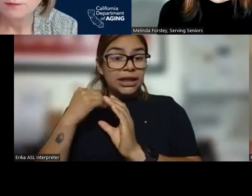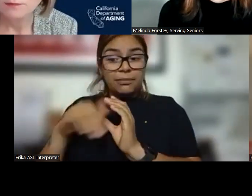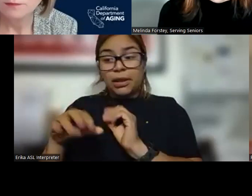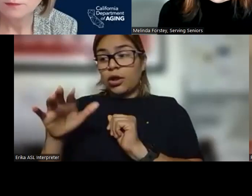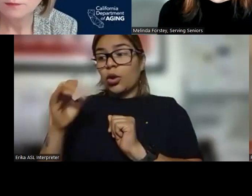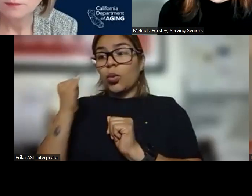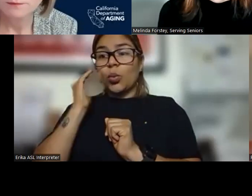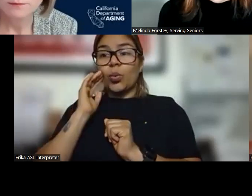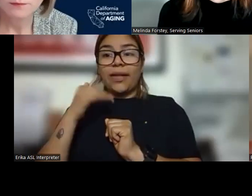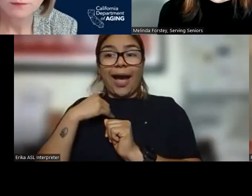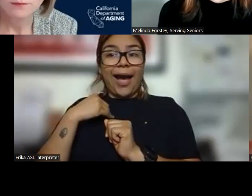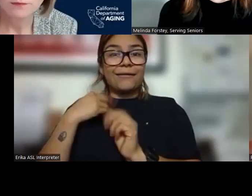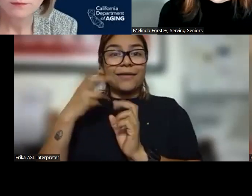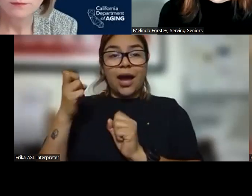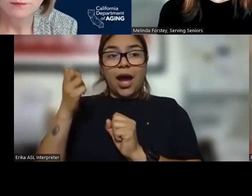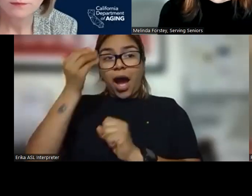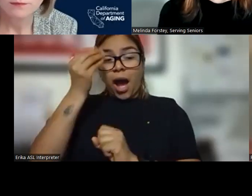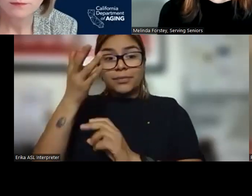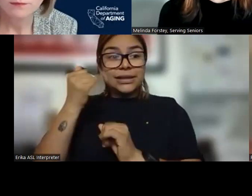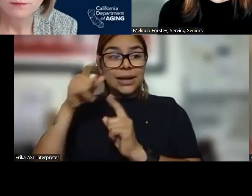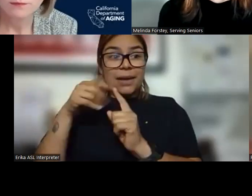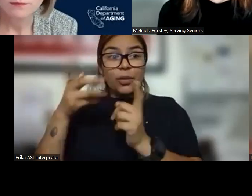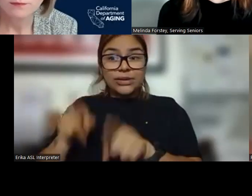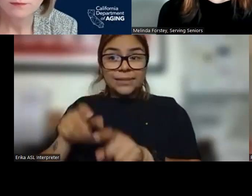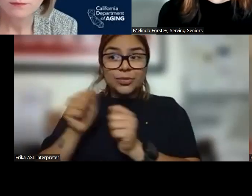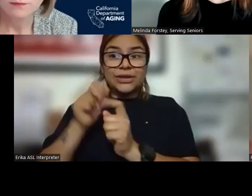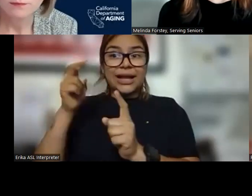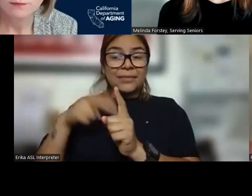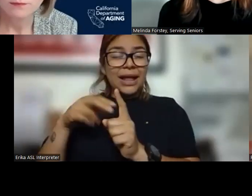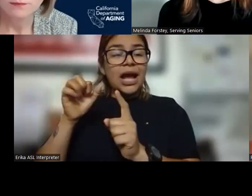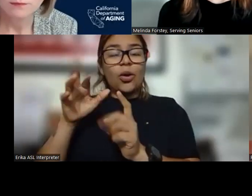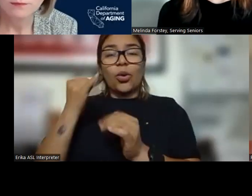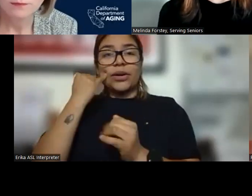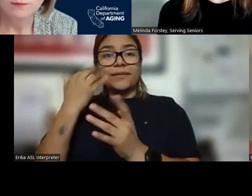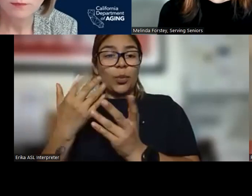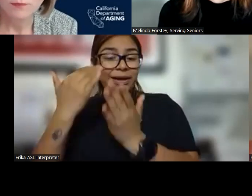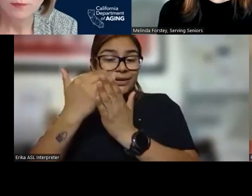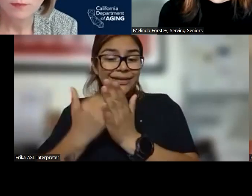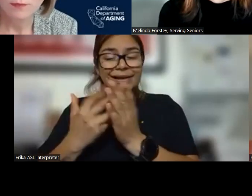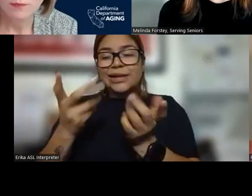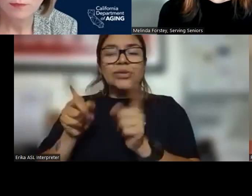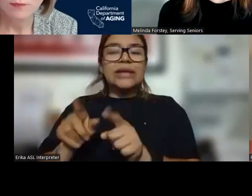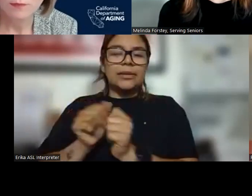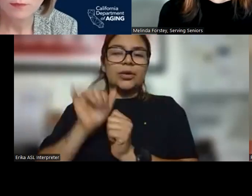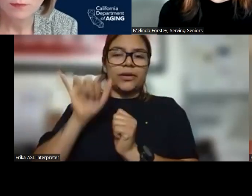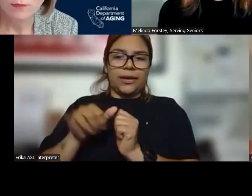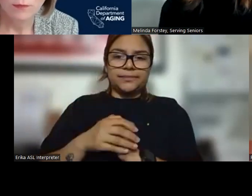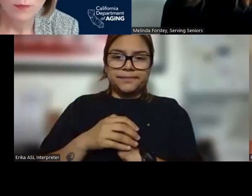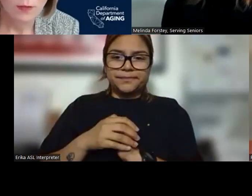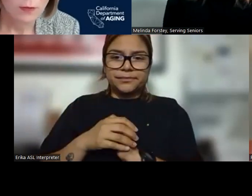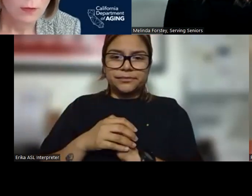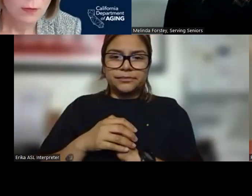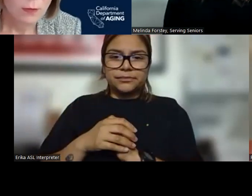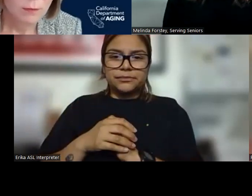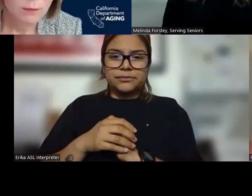that they did actually get on that subsidy list. So we're taking on as much or